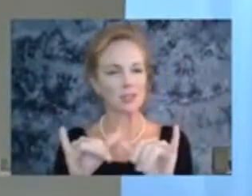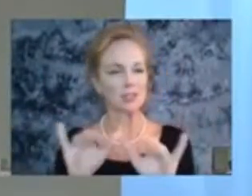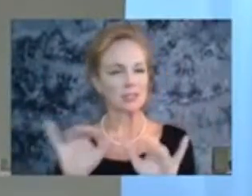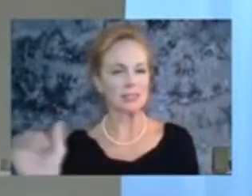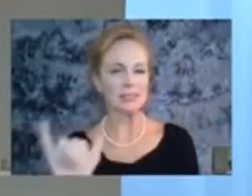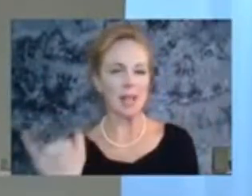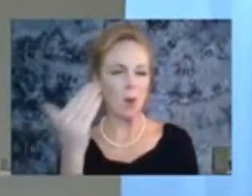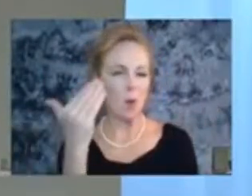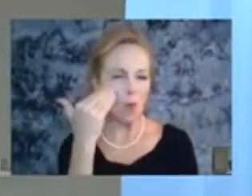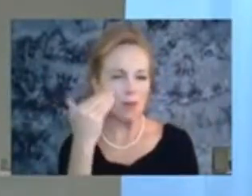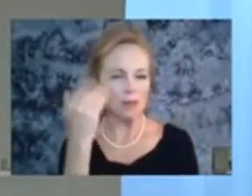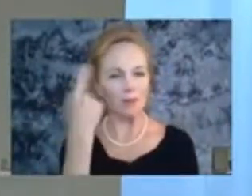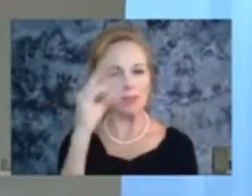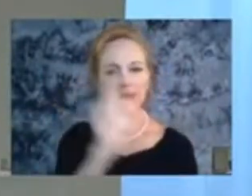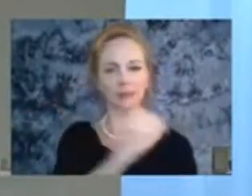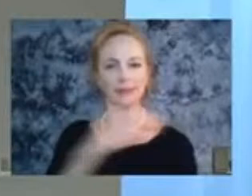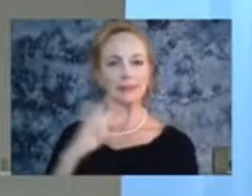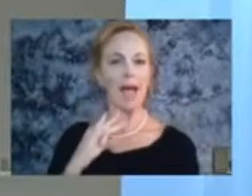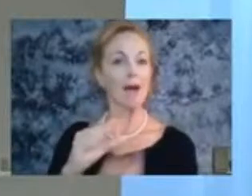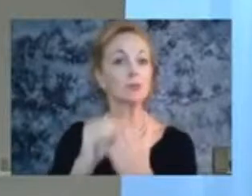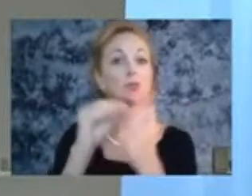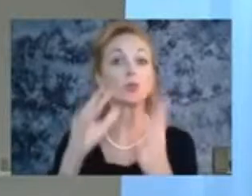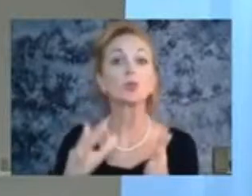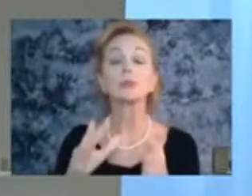for our staff, students, and families.